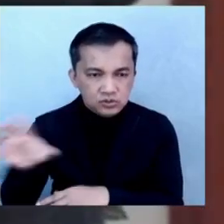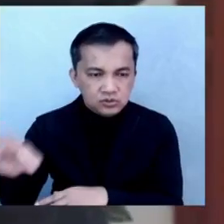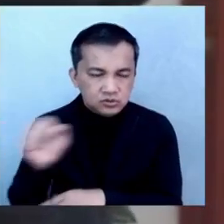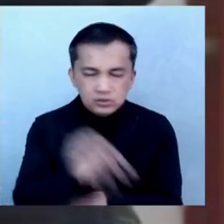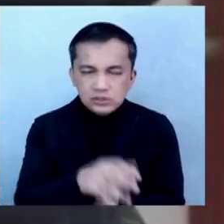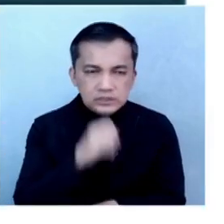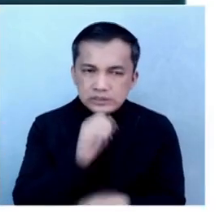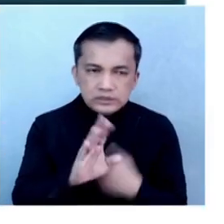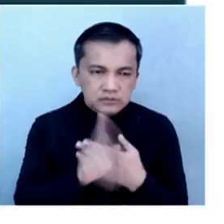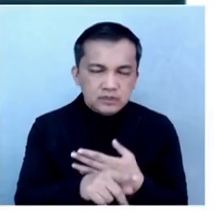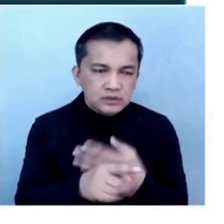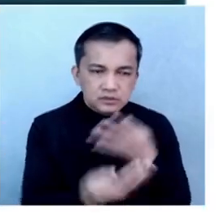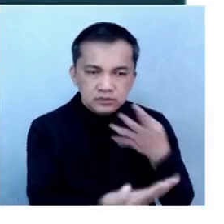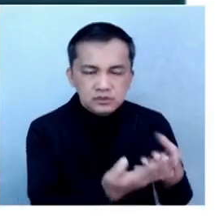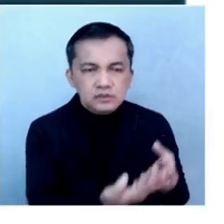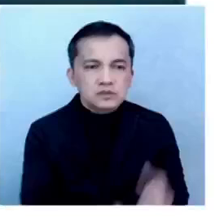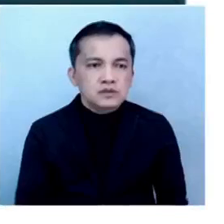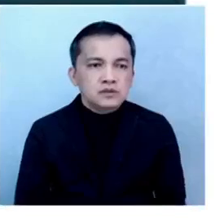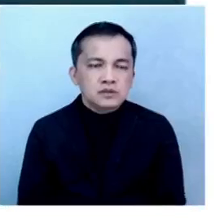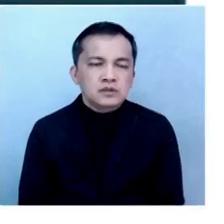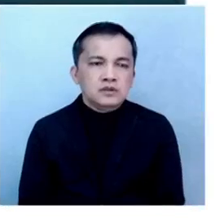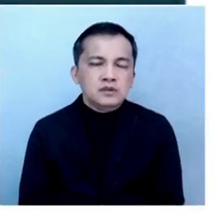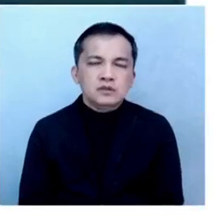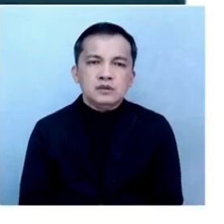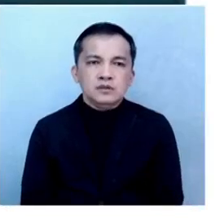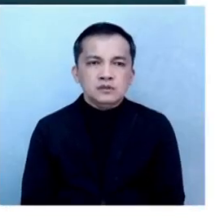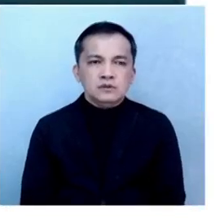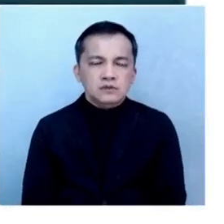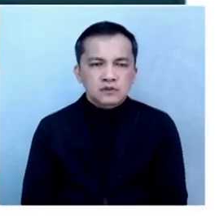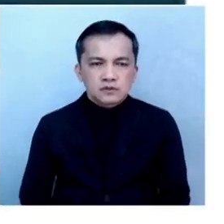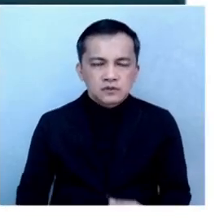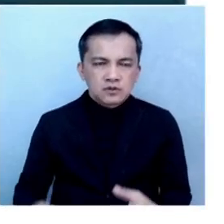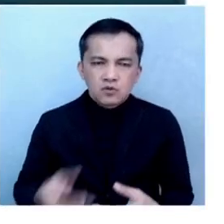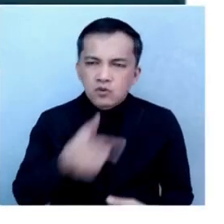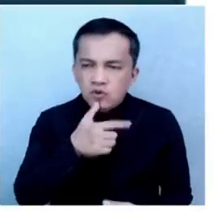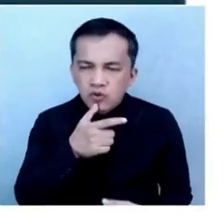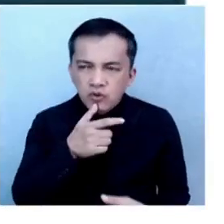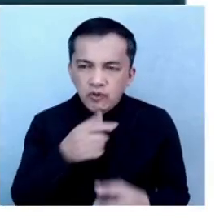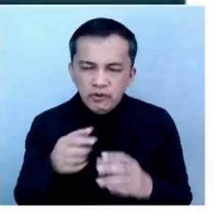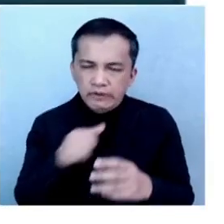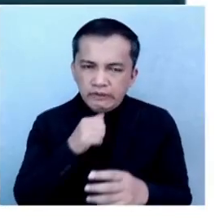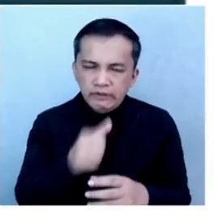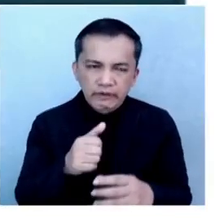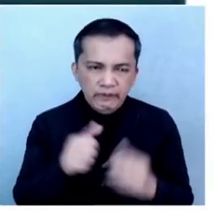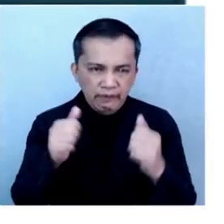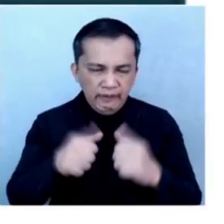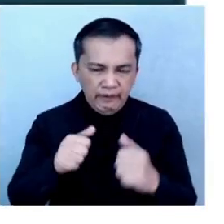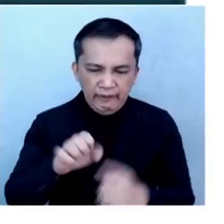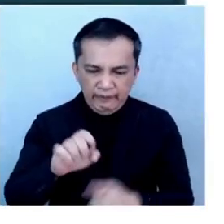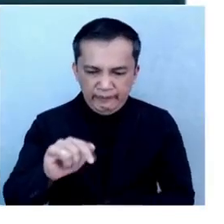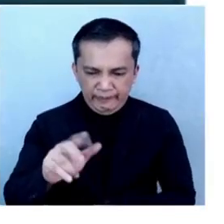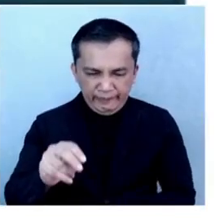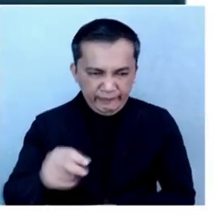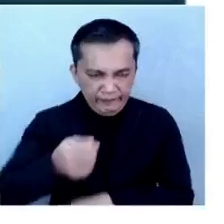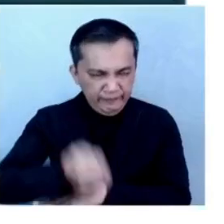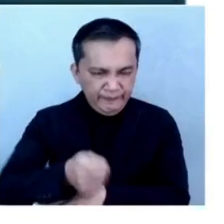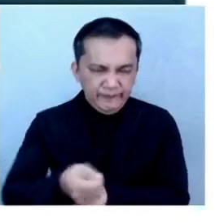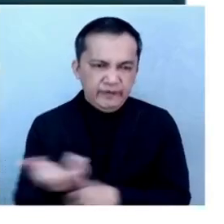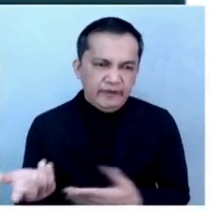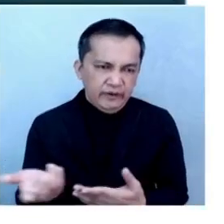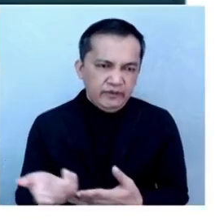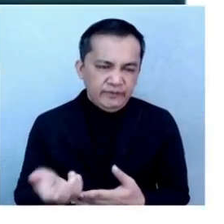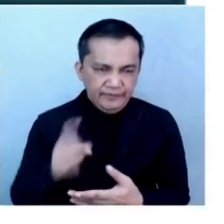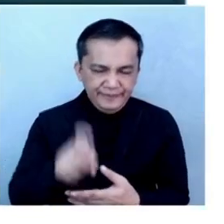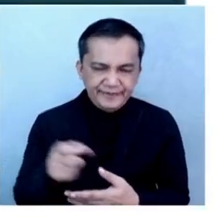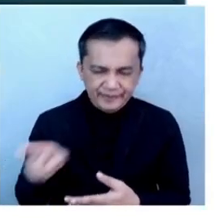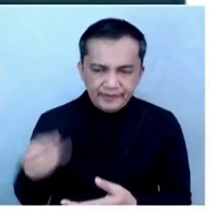to prison. Whoever is not favored in the extradition hearing will have the right